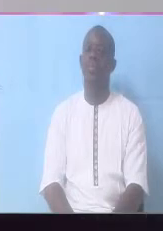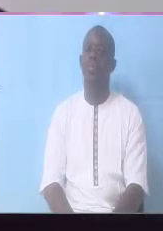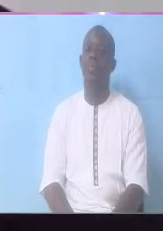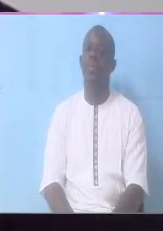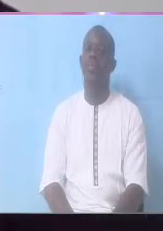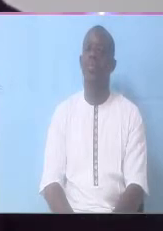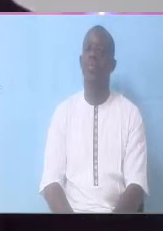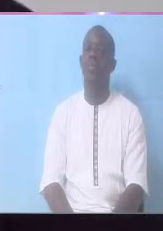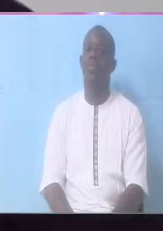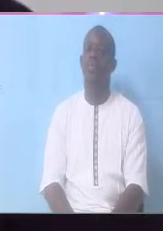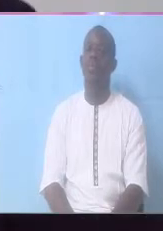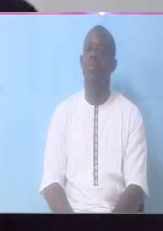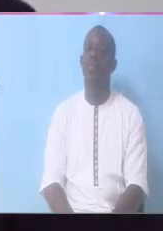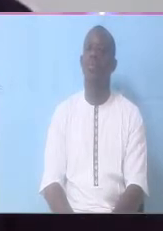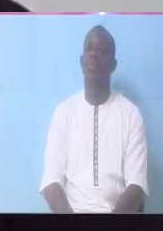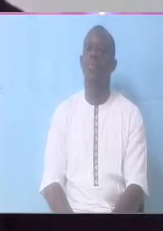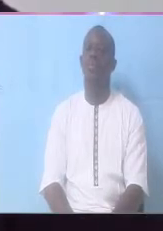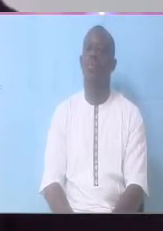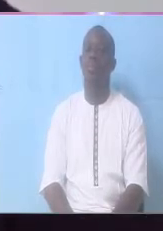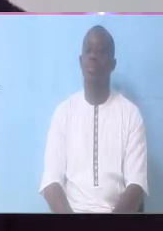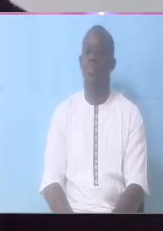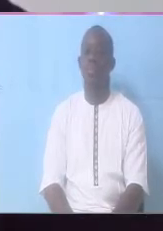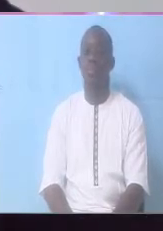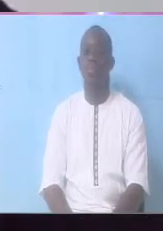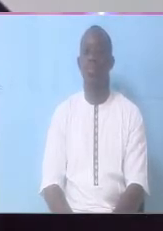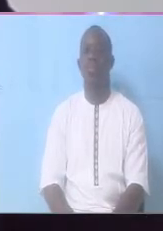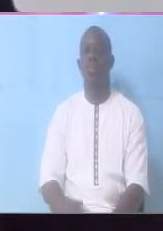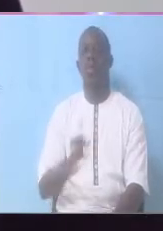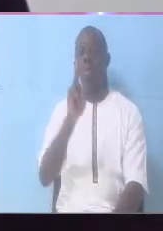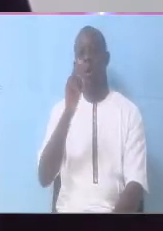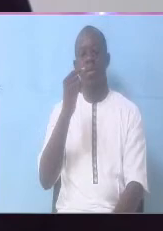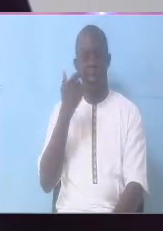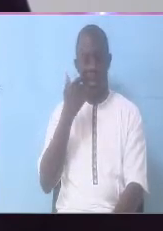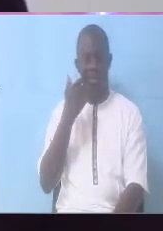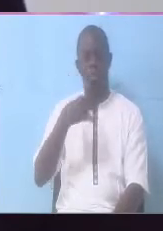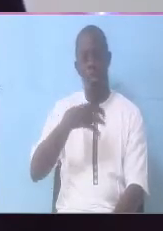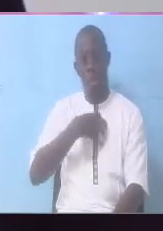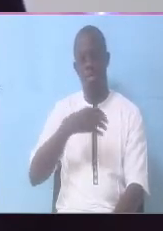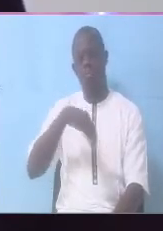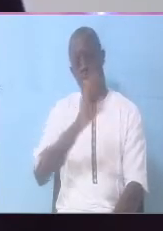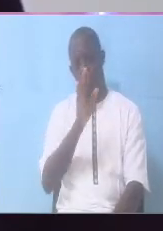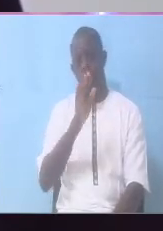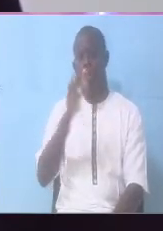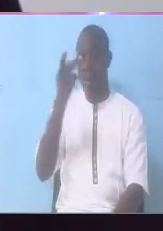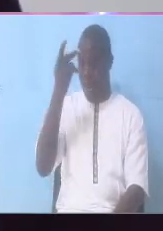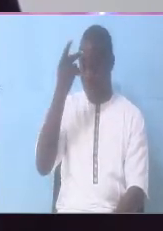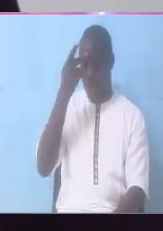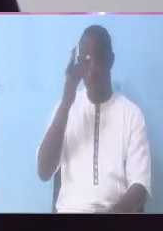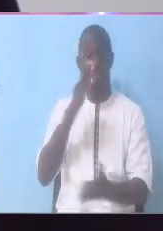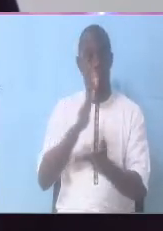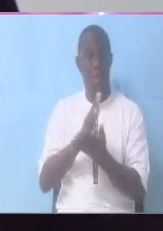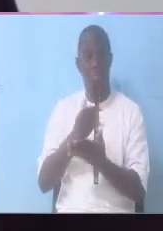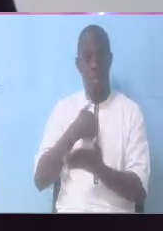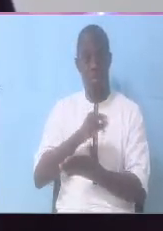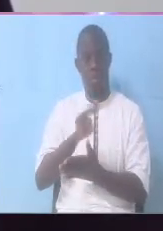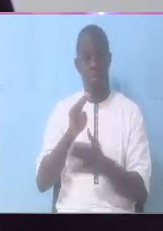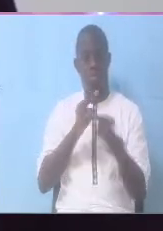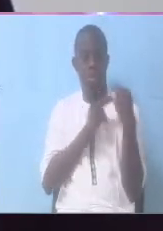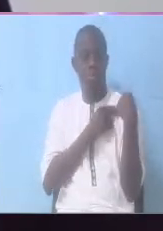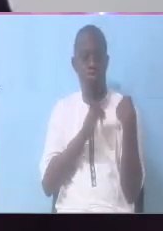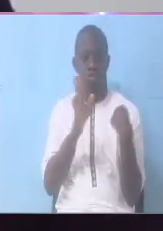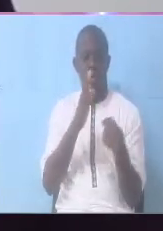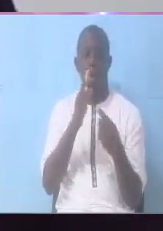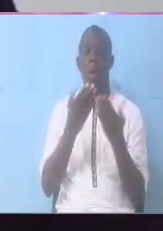and Jame asked me to join the convoy. Lunkiling nyanta tala kanilai. Ndema nyantala nunde bari jamme fangole